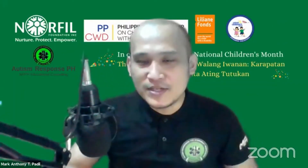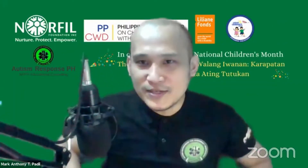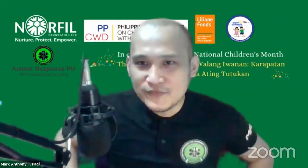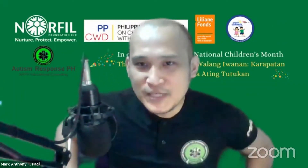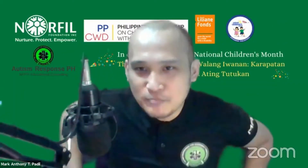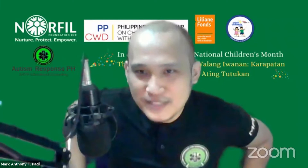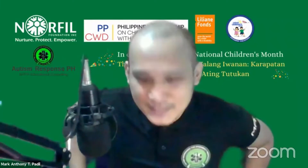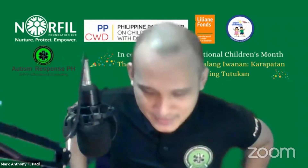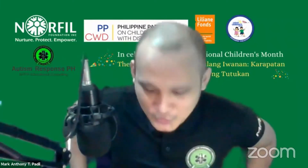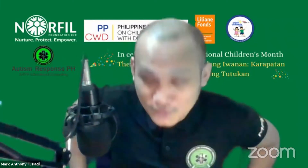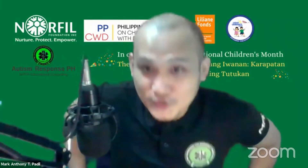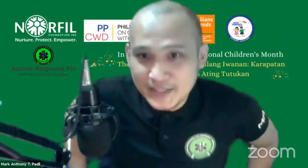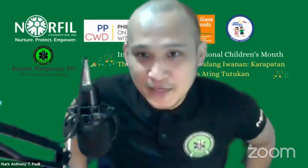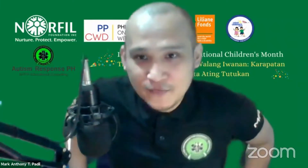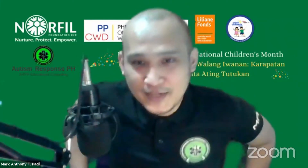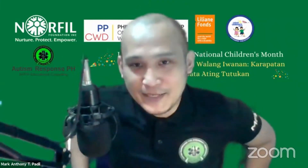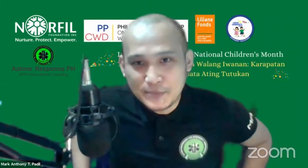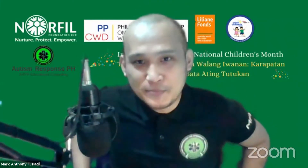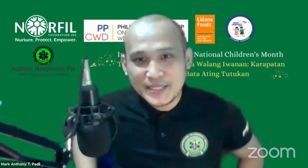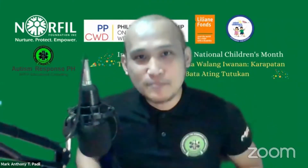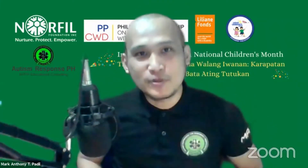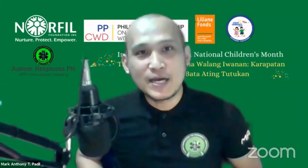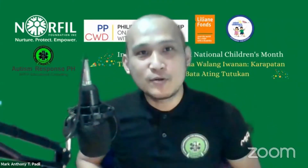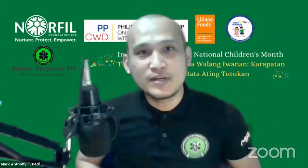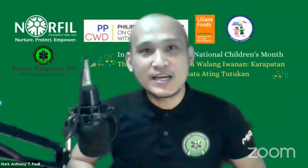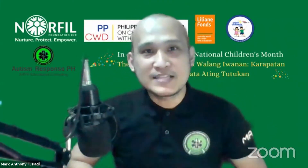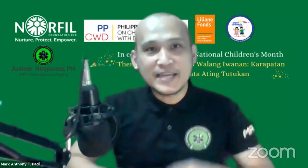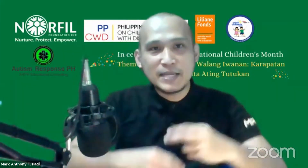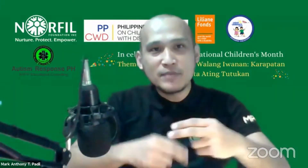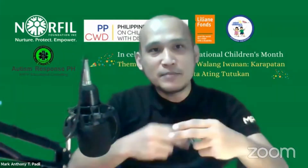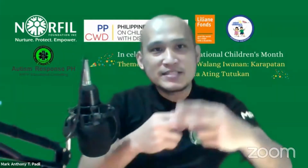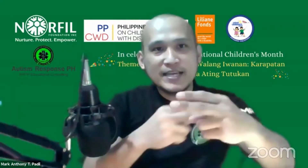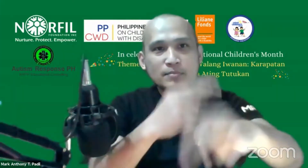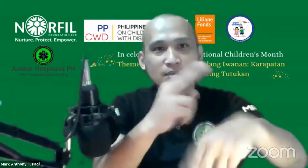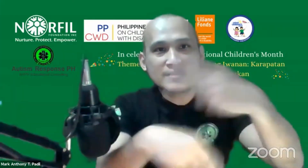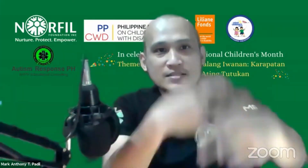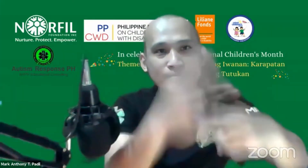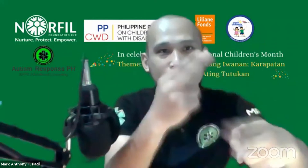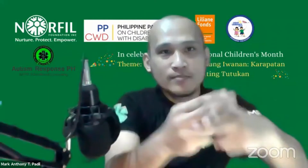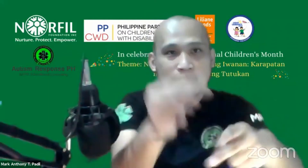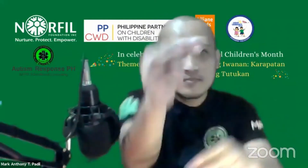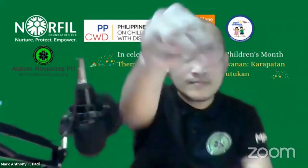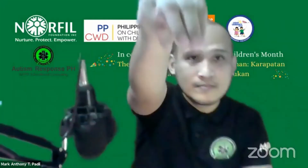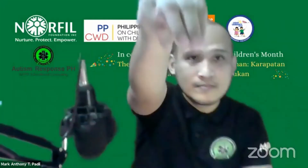from the Philippine School for the Deaf, binigyan po nila ako ng sign name, and my sign name is